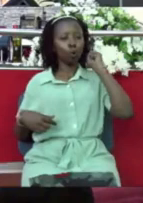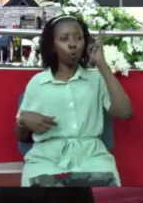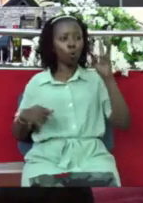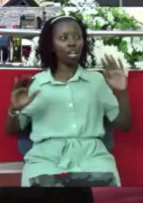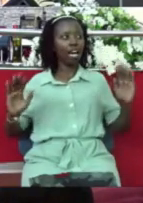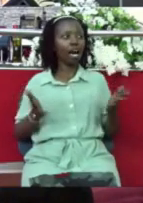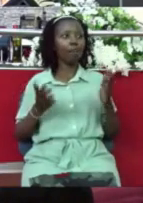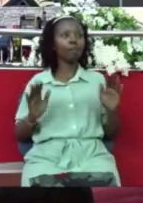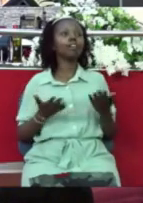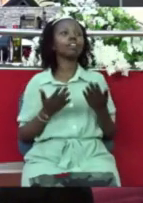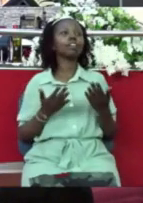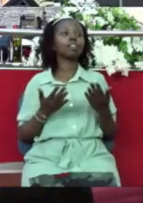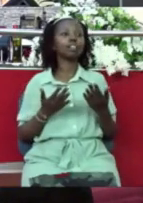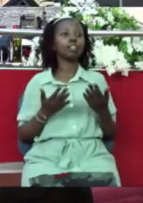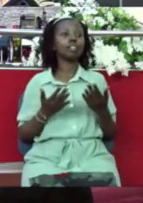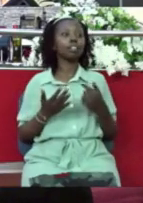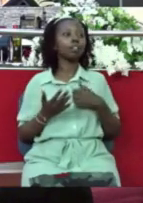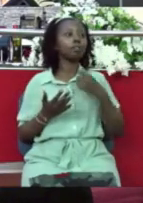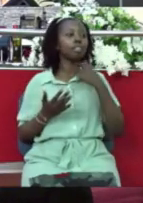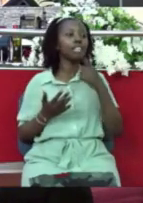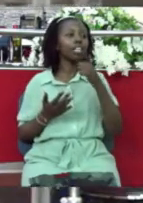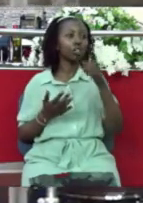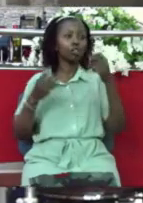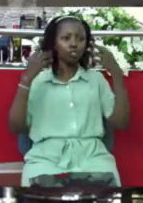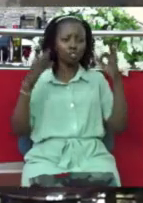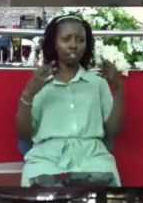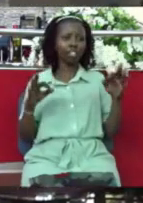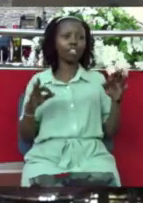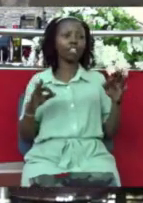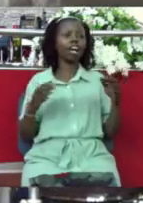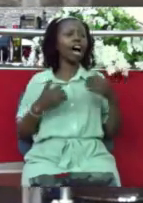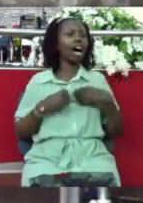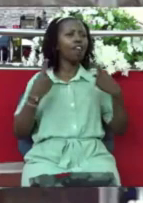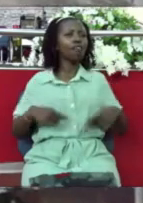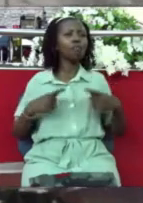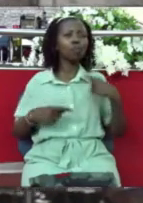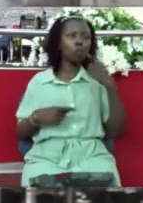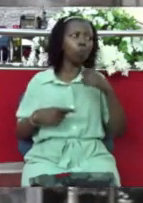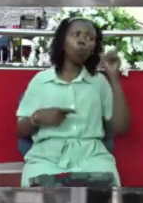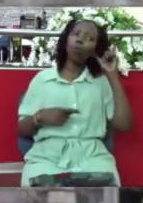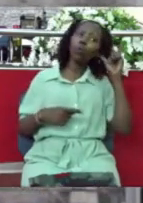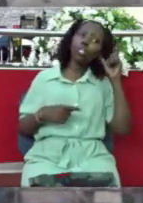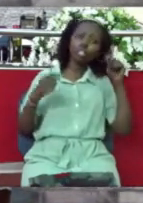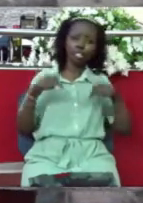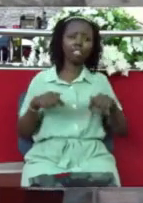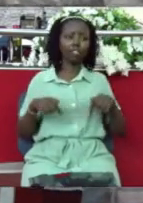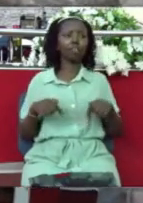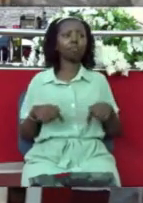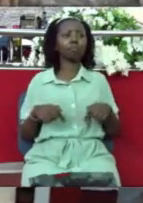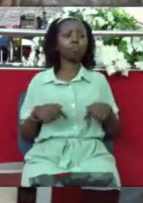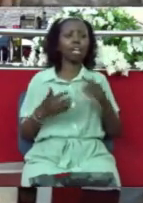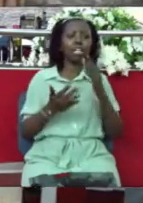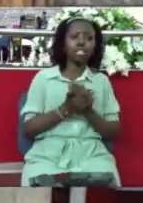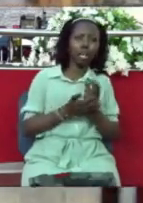unto you. Itatendeka kwako. I'm telling you for free. Nakwambia kwa there are some people who are listening to me right here. Kuna watu wananisikiza. Some are watching